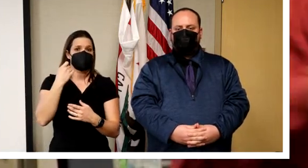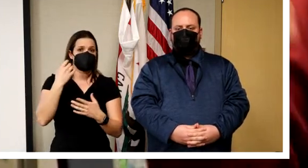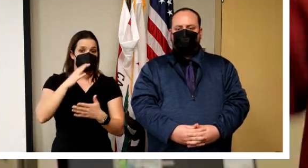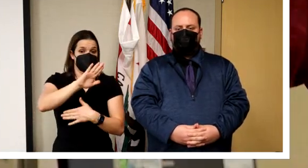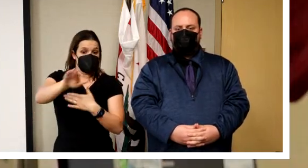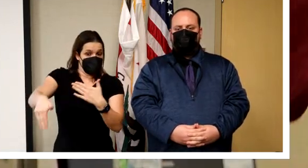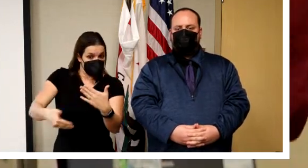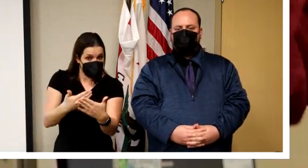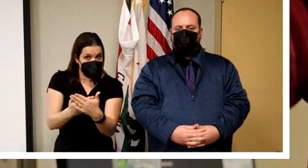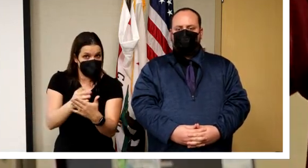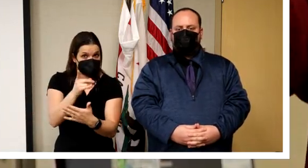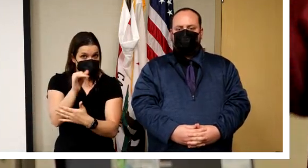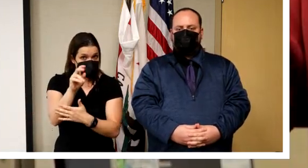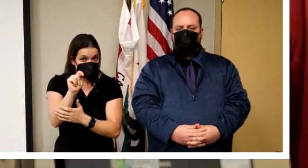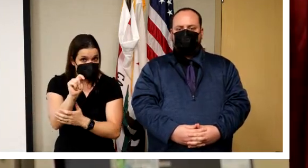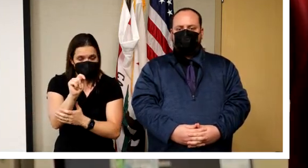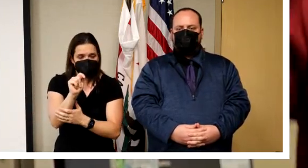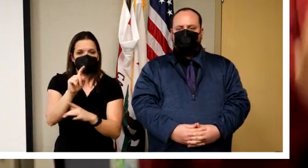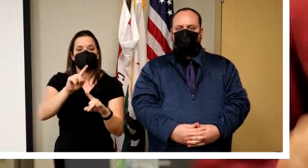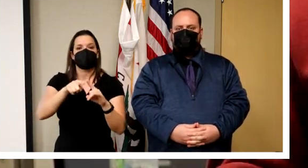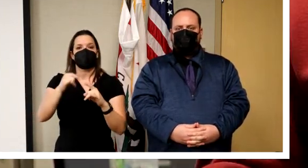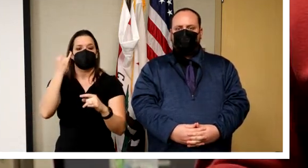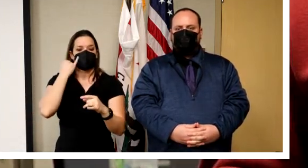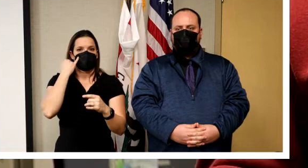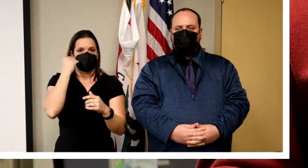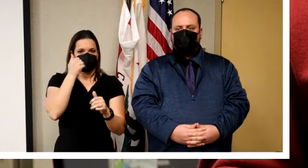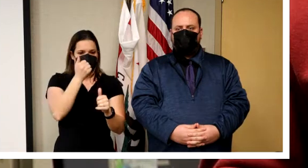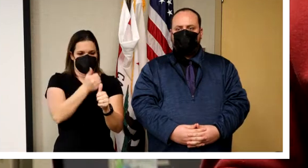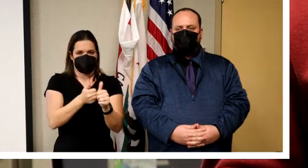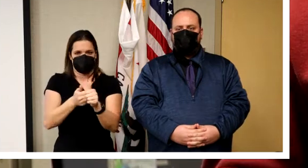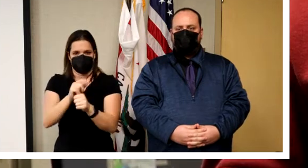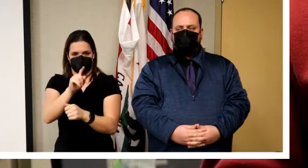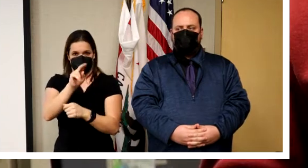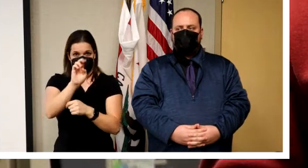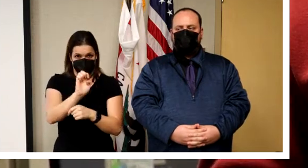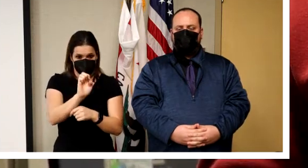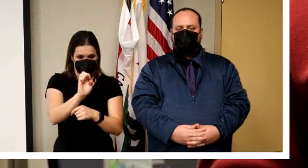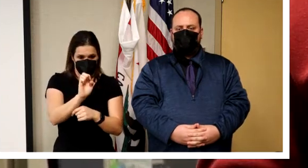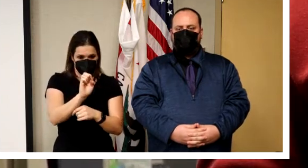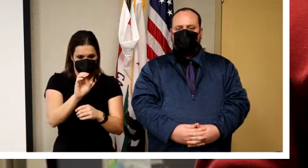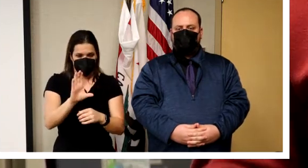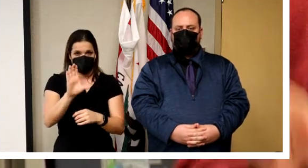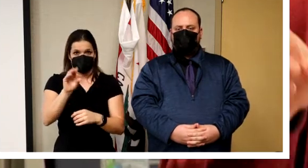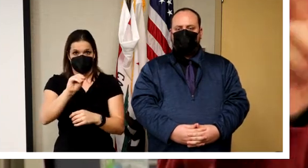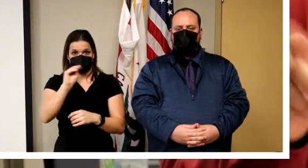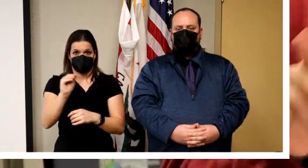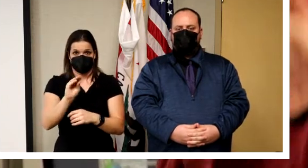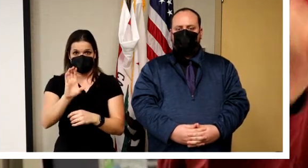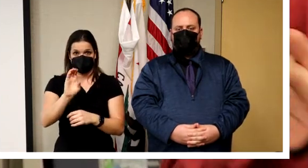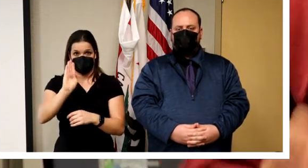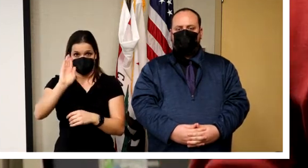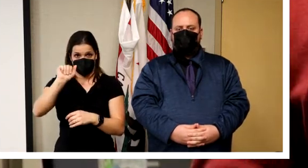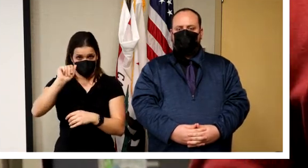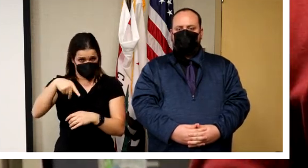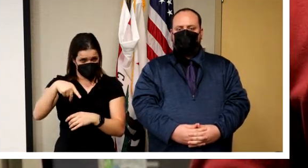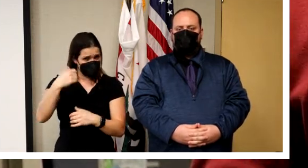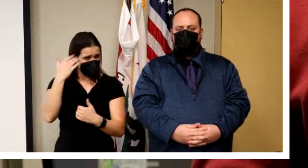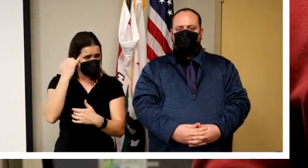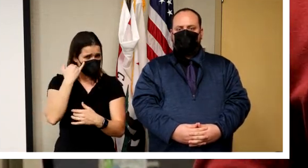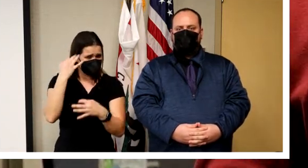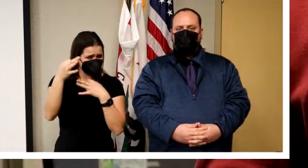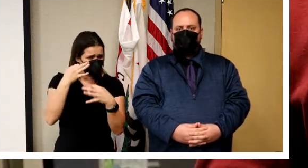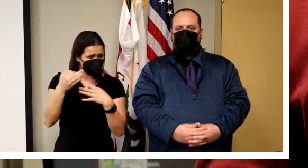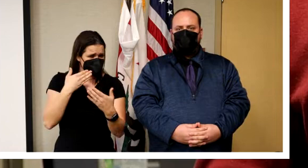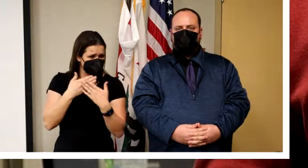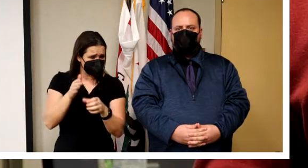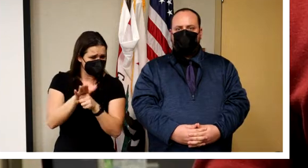the whole district is, but whether an individual zone could be drawn in such a way that you get to 50% CVAP. So I don't know that I explained that very well, so that was a